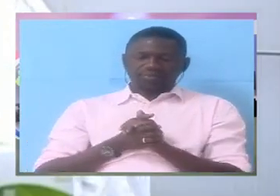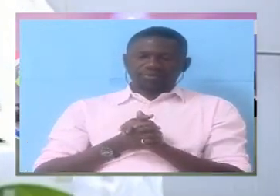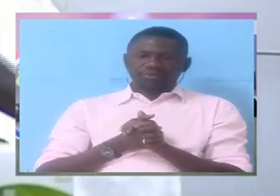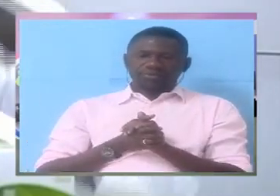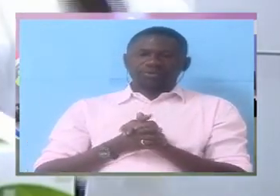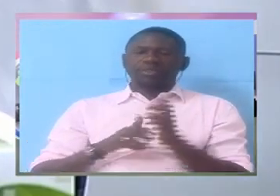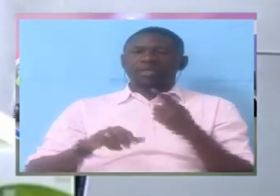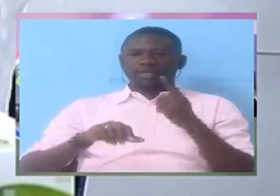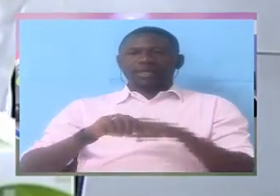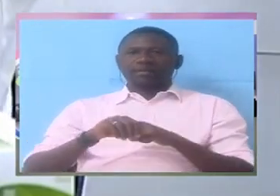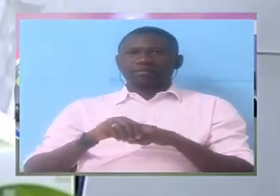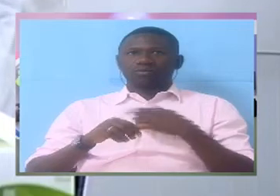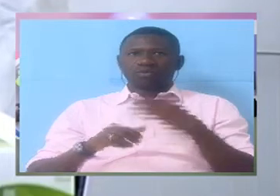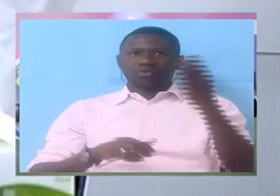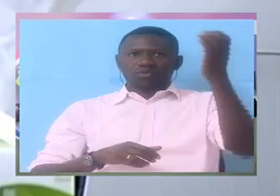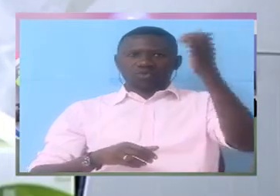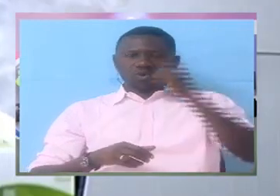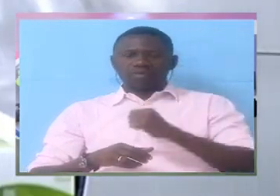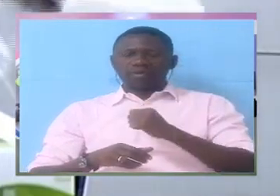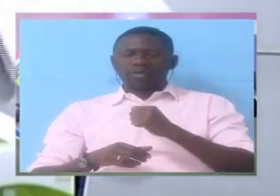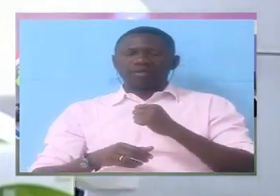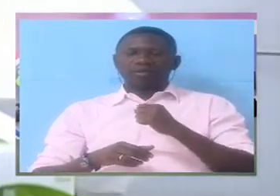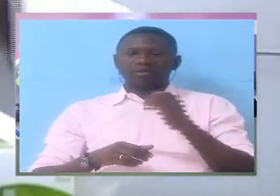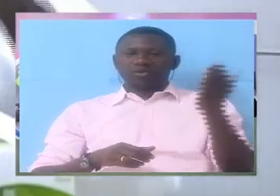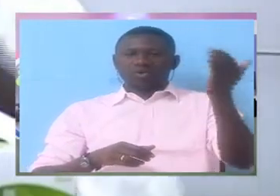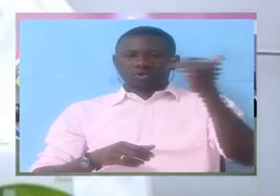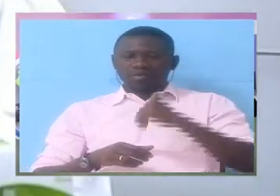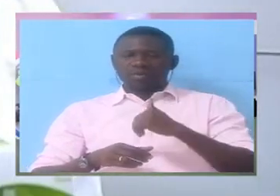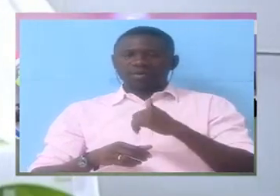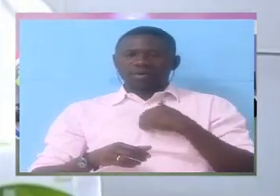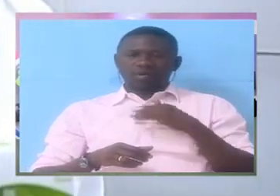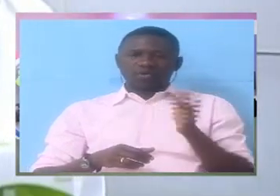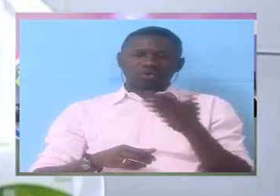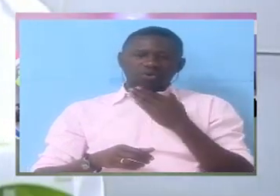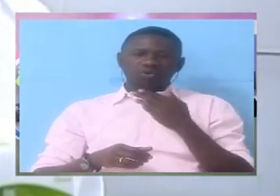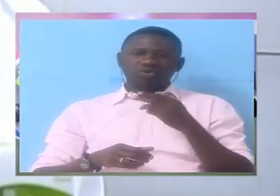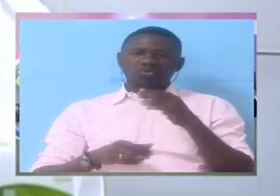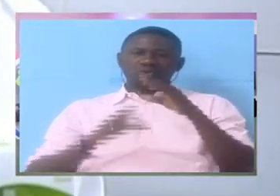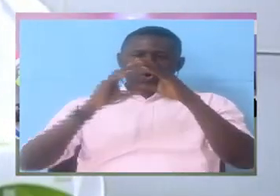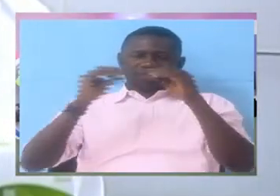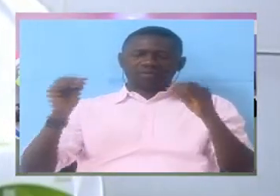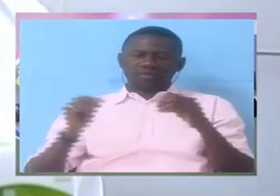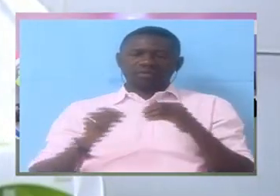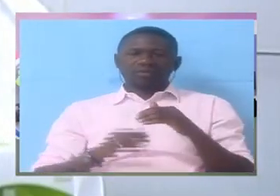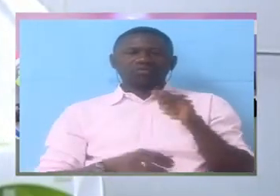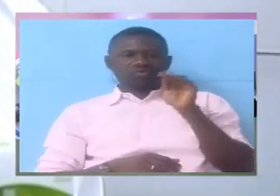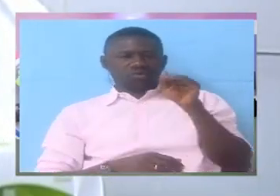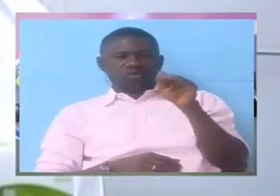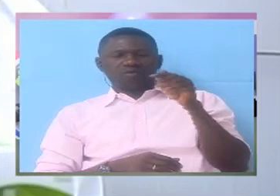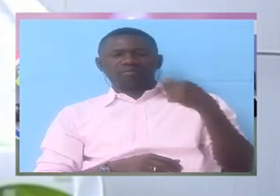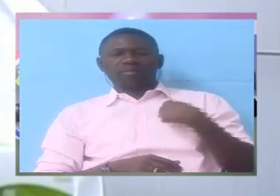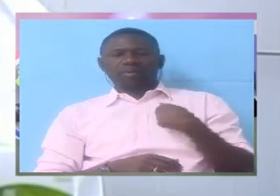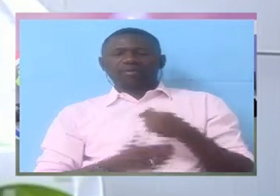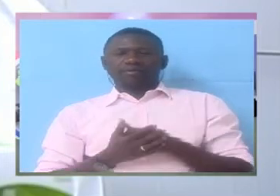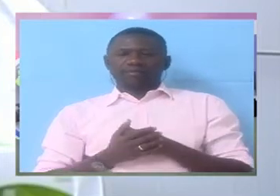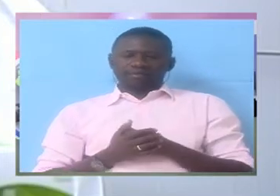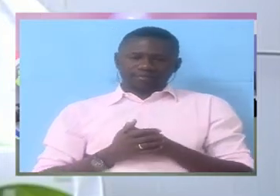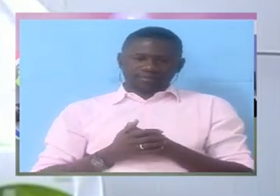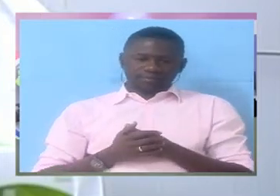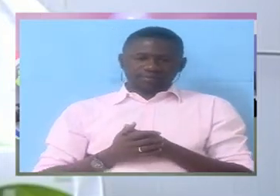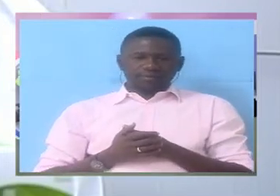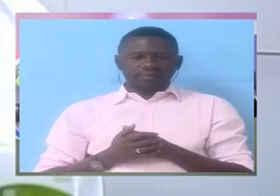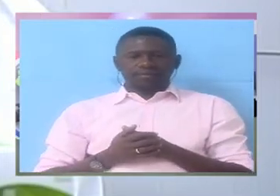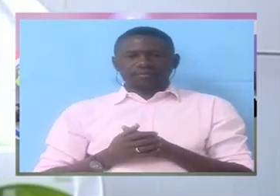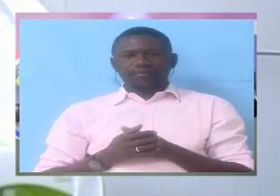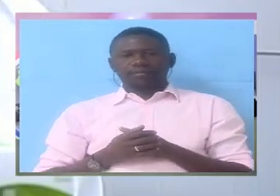coming in and then going to his office. He called for me. Abina kana utumo kadun nang abita kana la office utumo